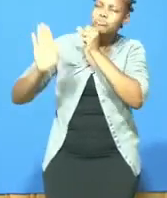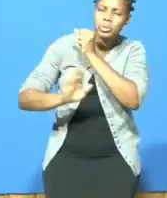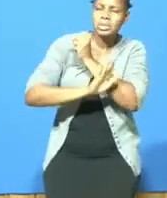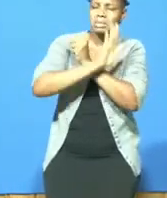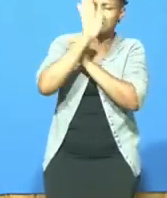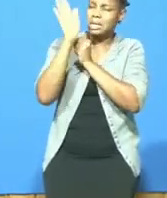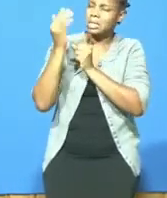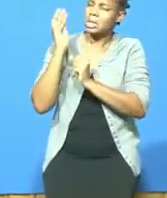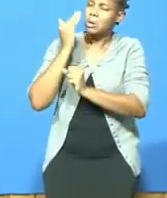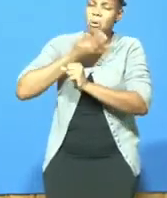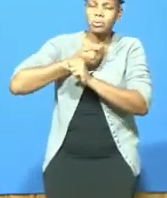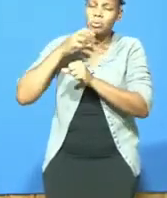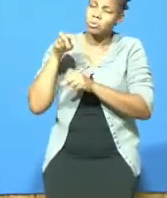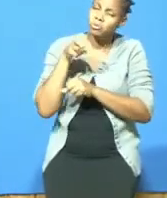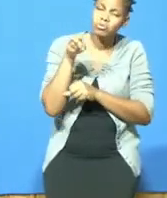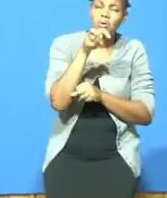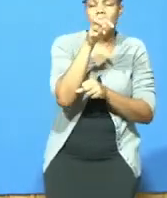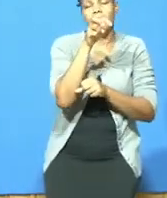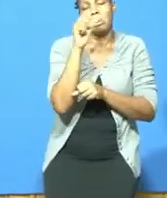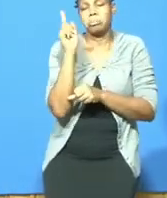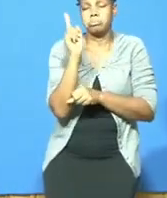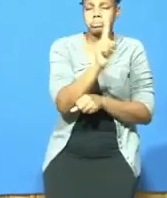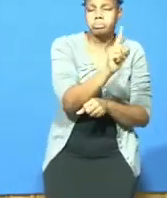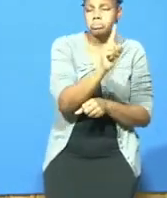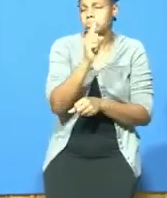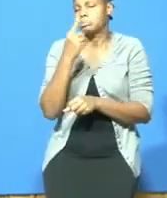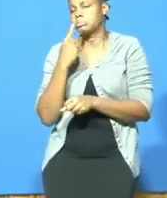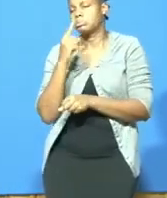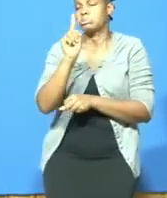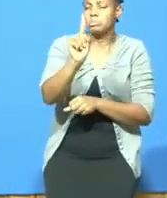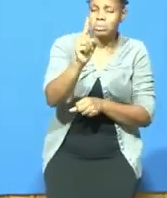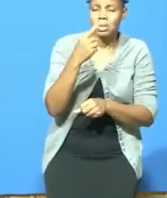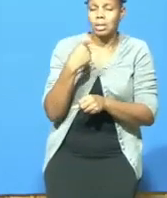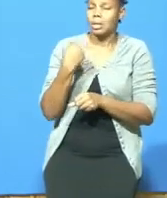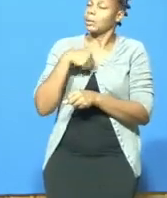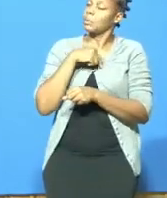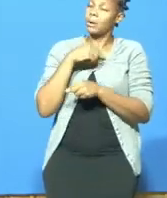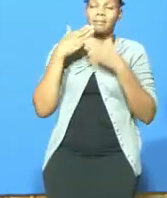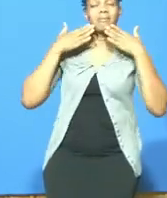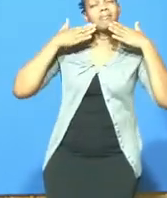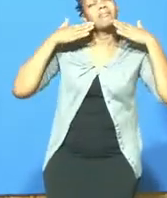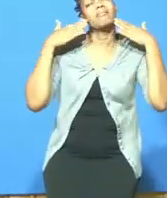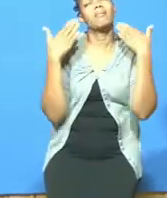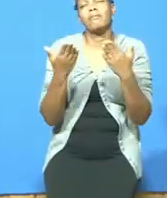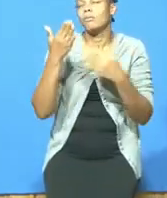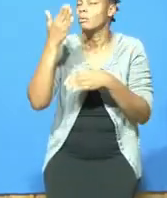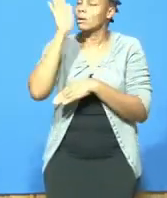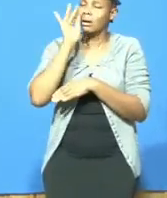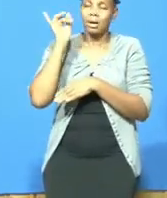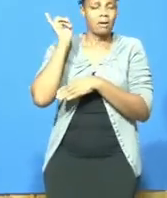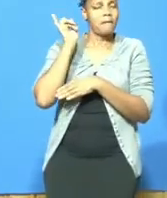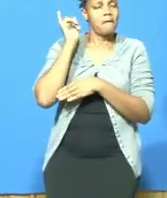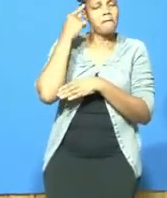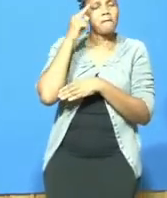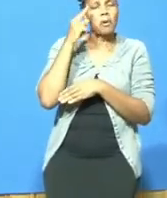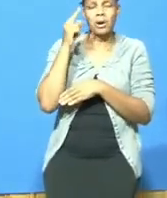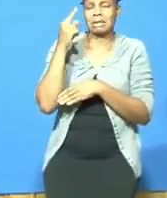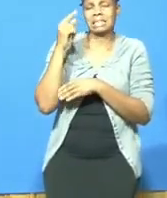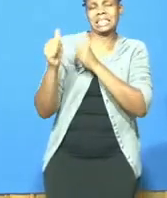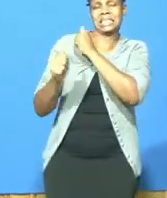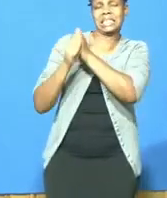while we traveled, while we went back and forth. We're so thankful, God, for that unseen